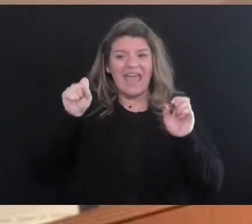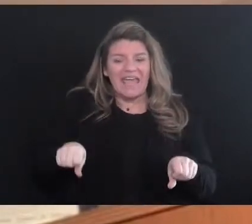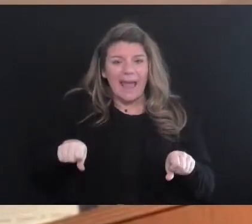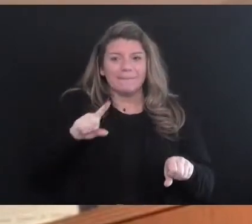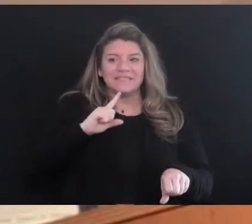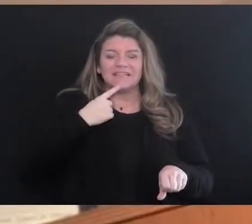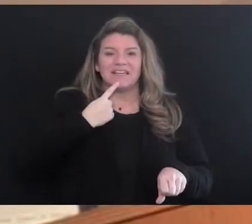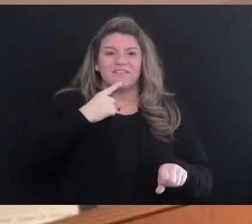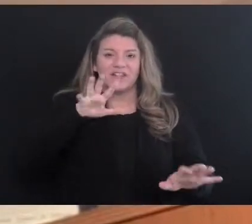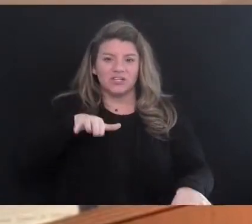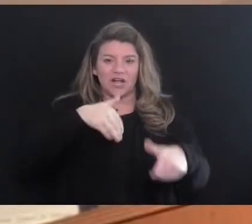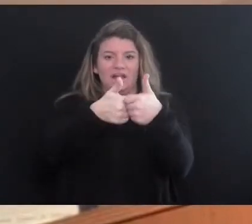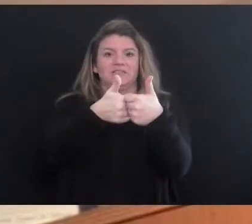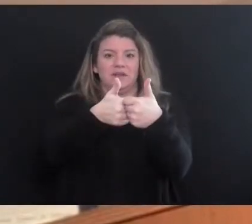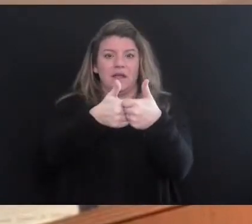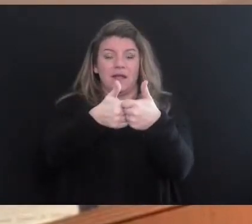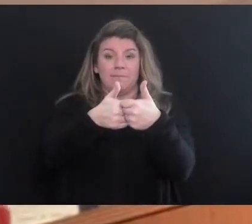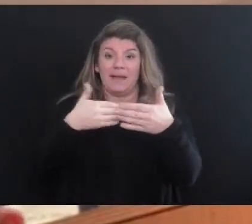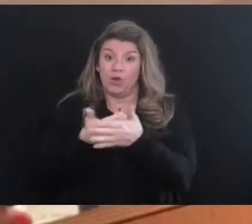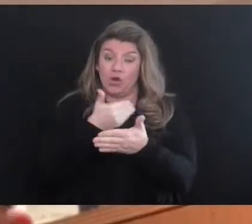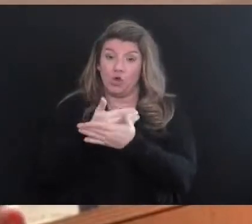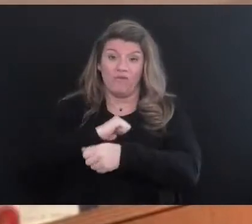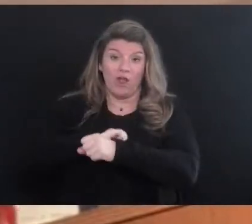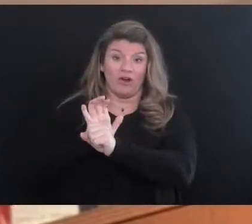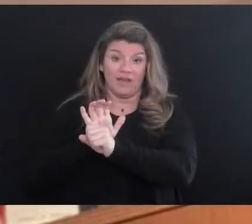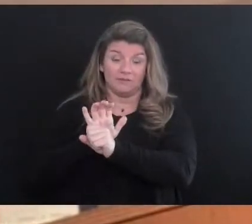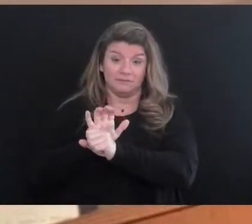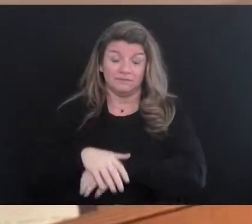significantly challenged by the next variant coming.